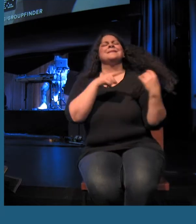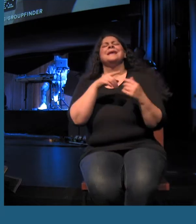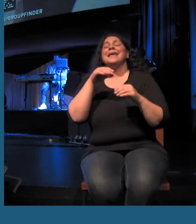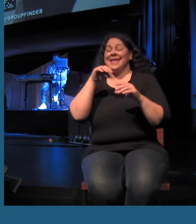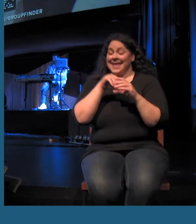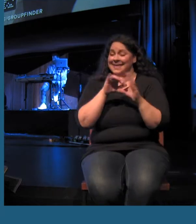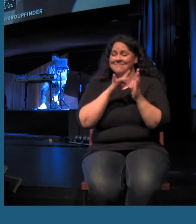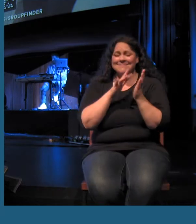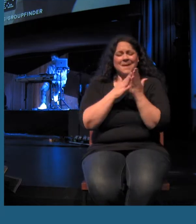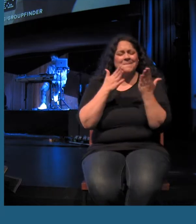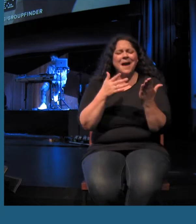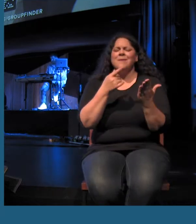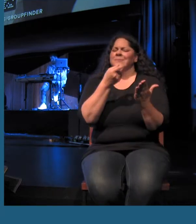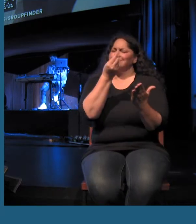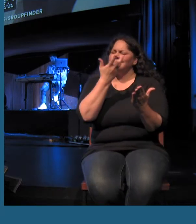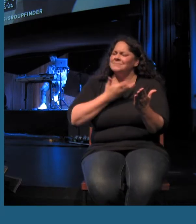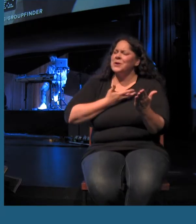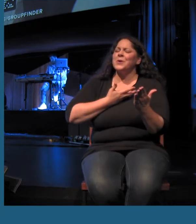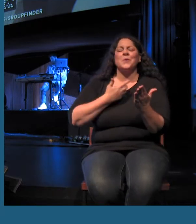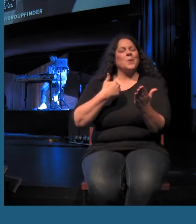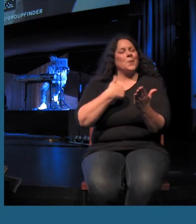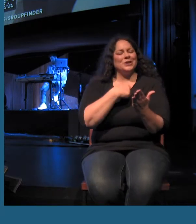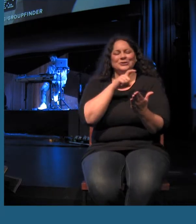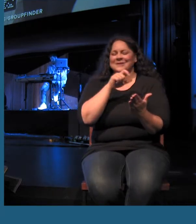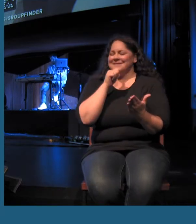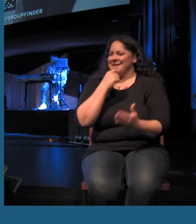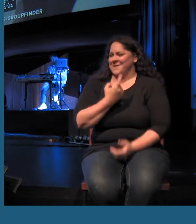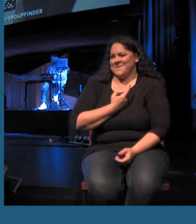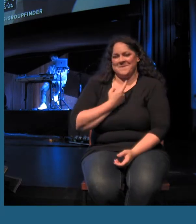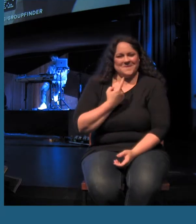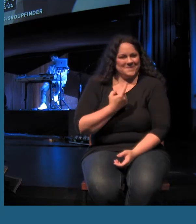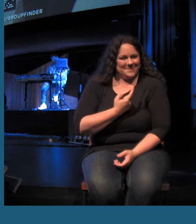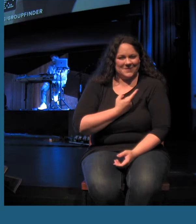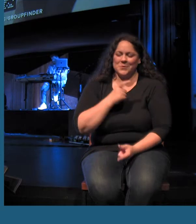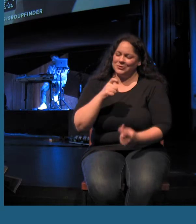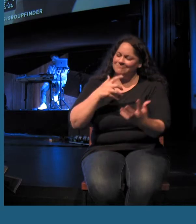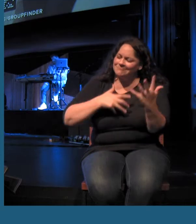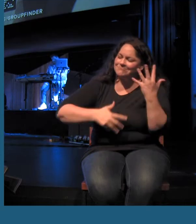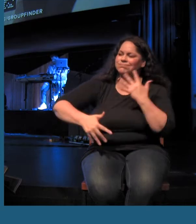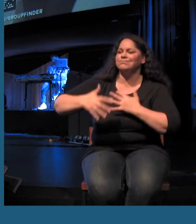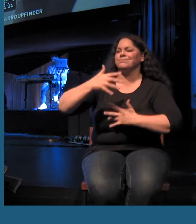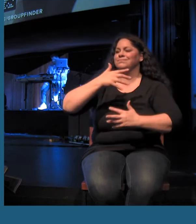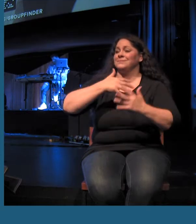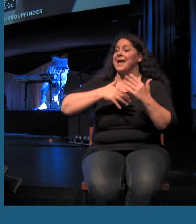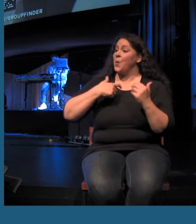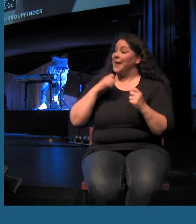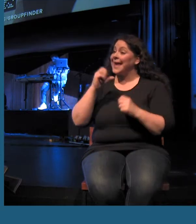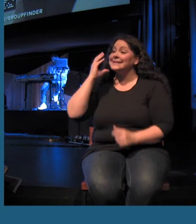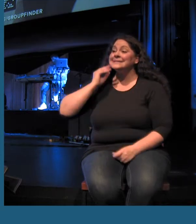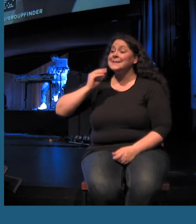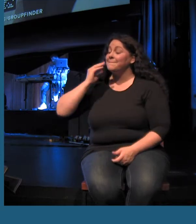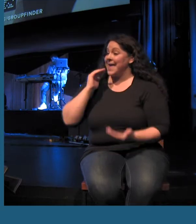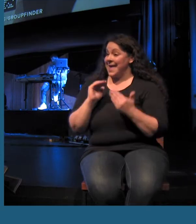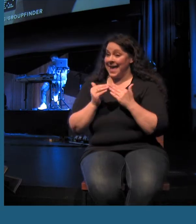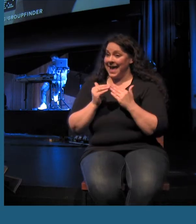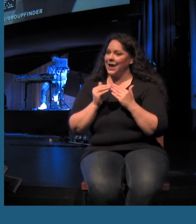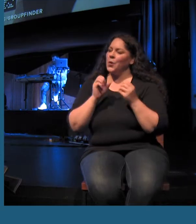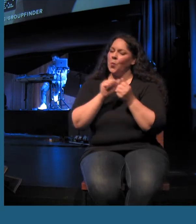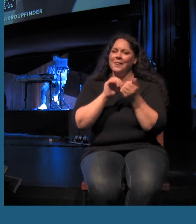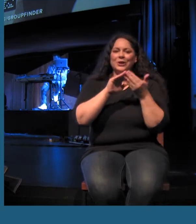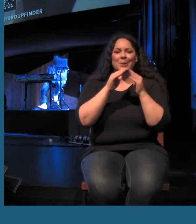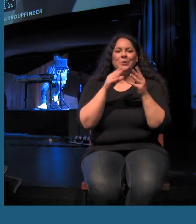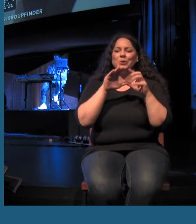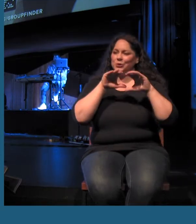we are convinced that we're not created to do life alone. And we can experience this by doing community